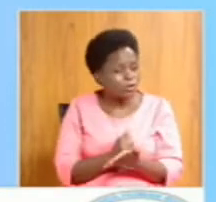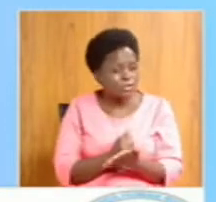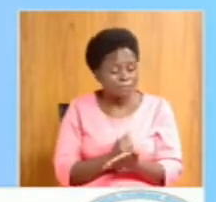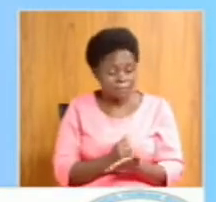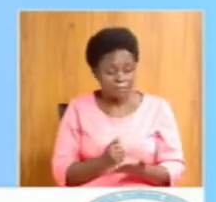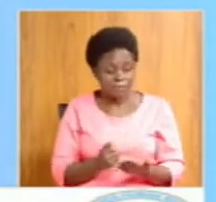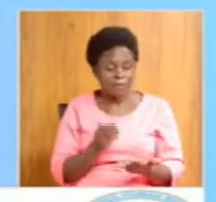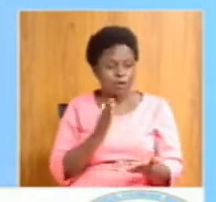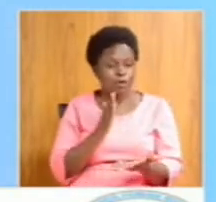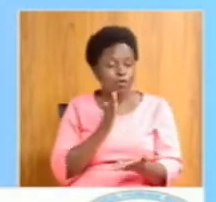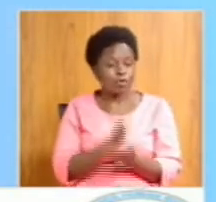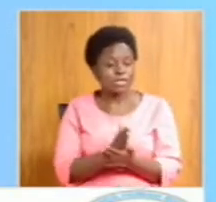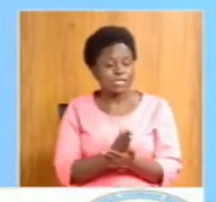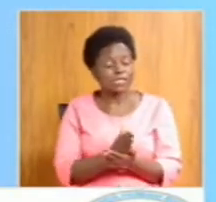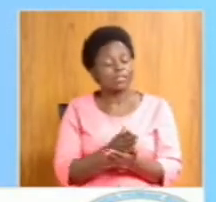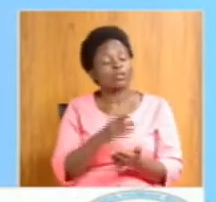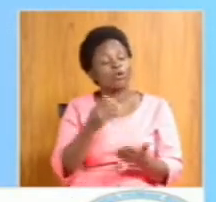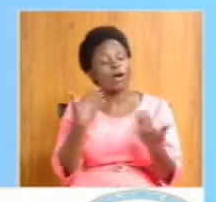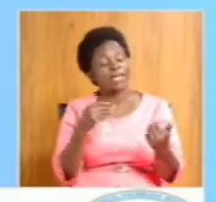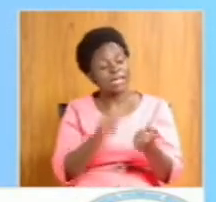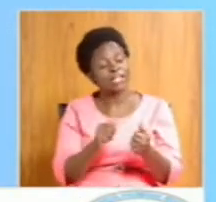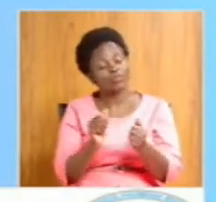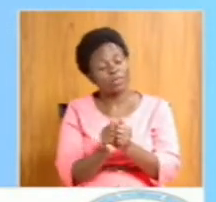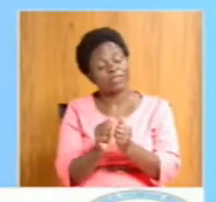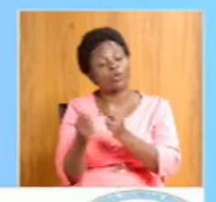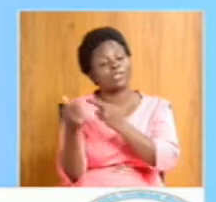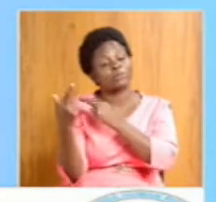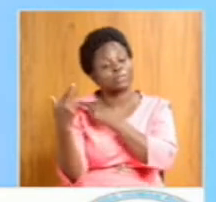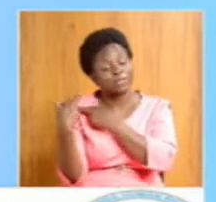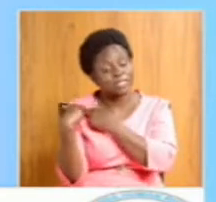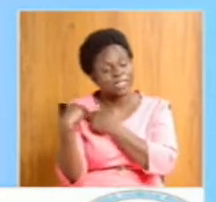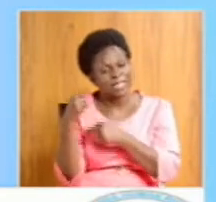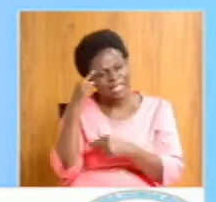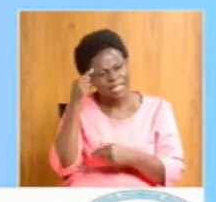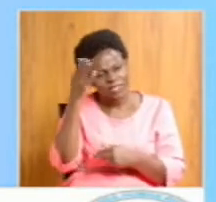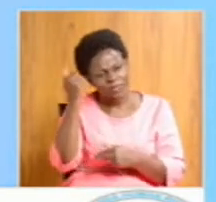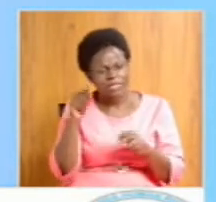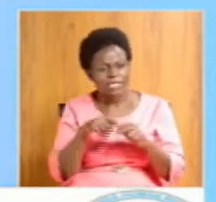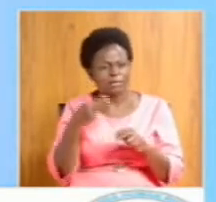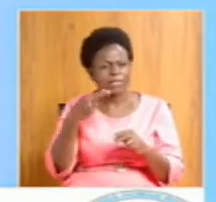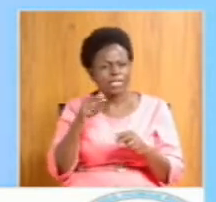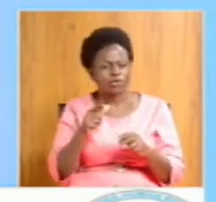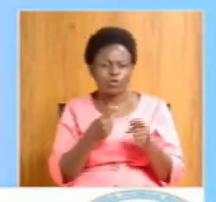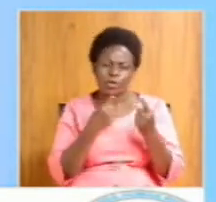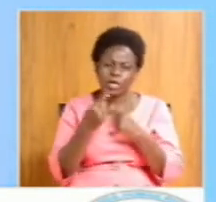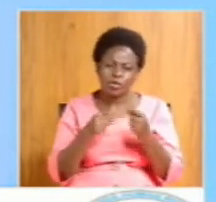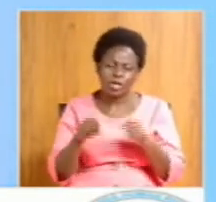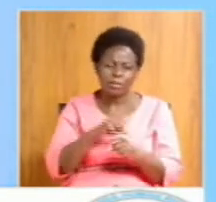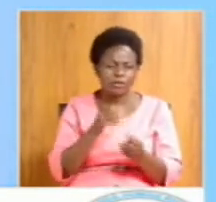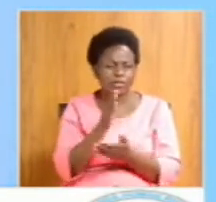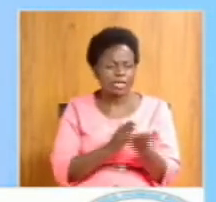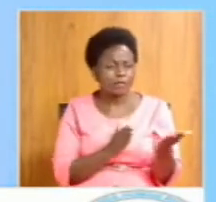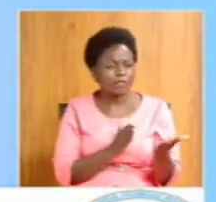because rights go hand in hand with duties and responsibilities. Actually, I think that's why even in this hall, we are talking about